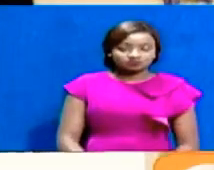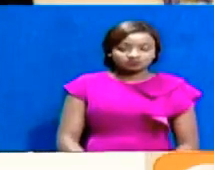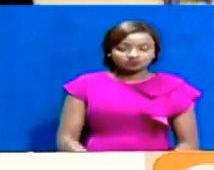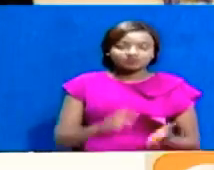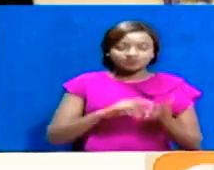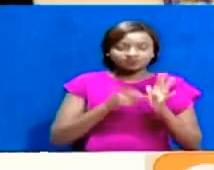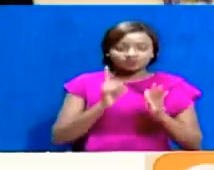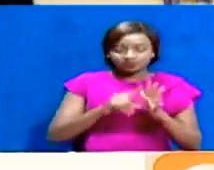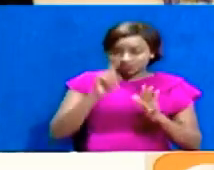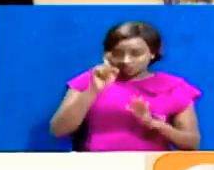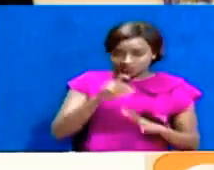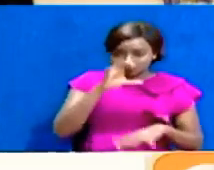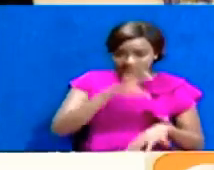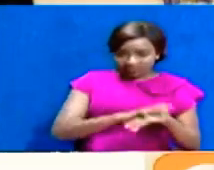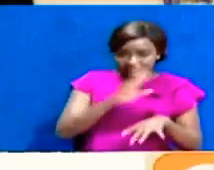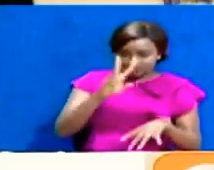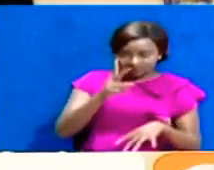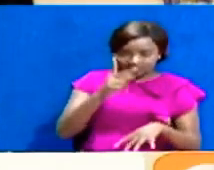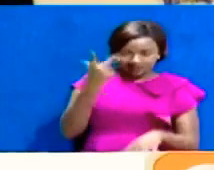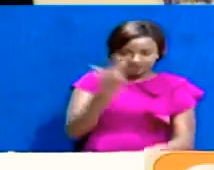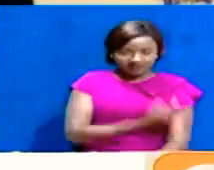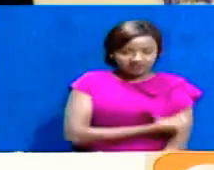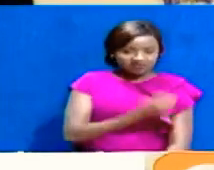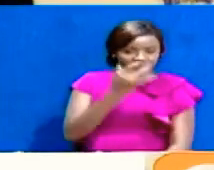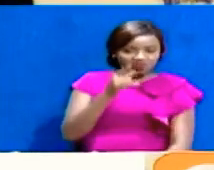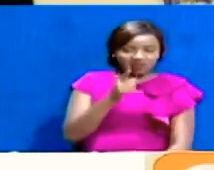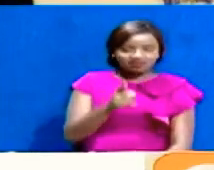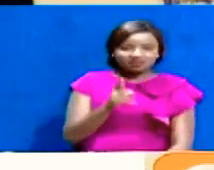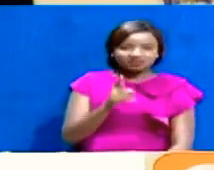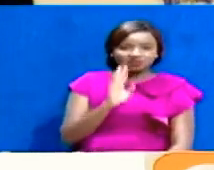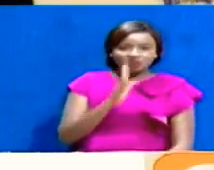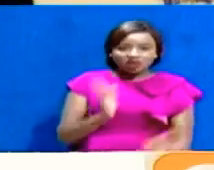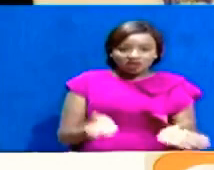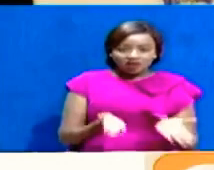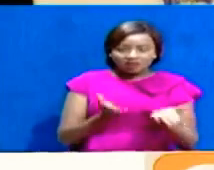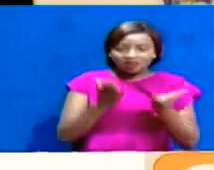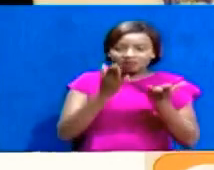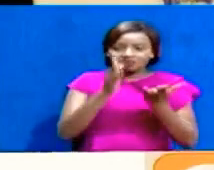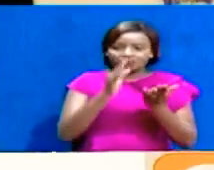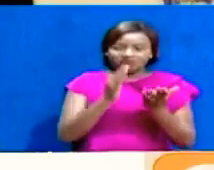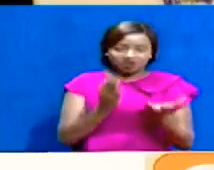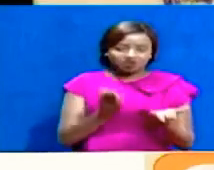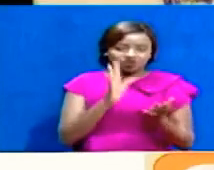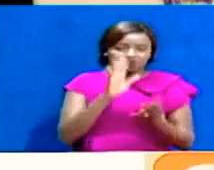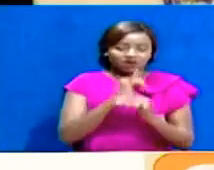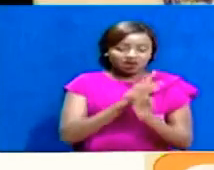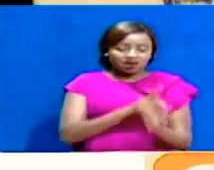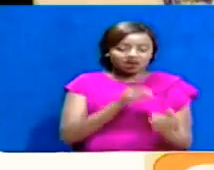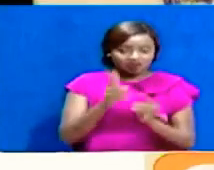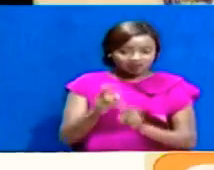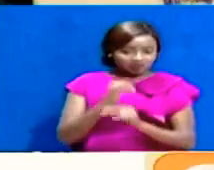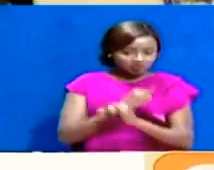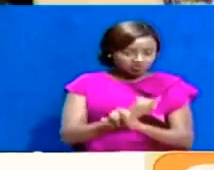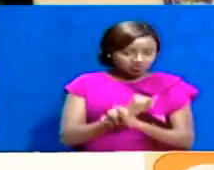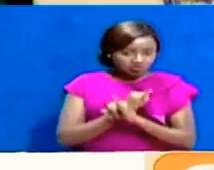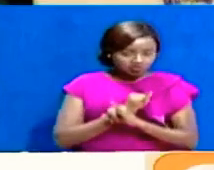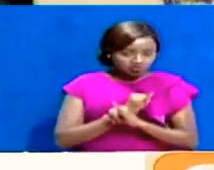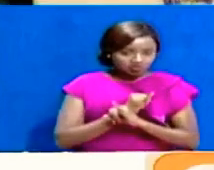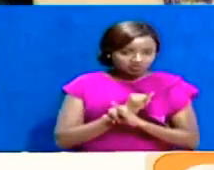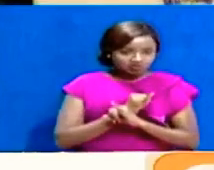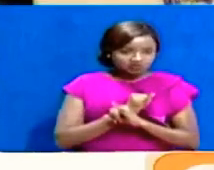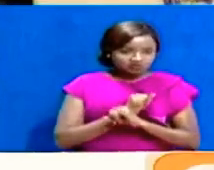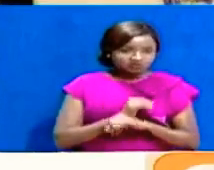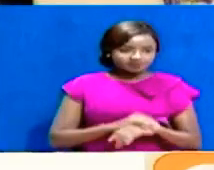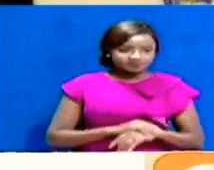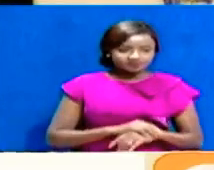the vaccine because of the chance that your natural immunity, and can be seen in Europe, is